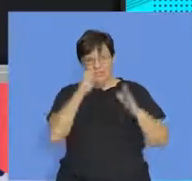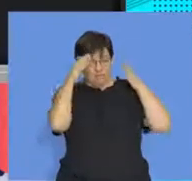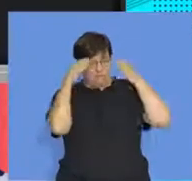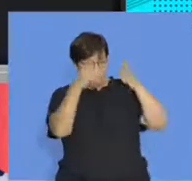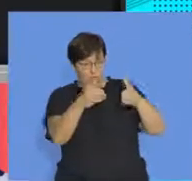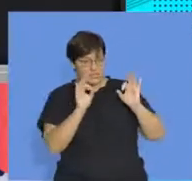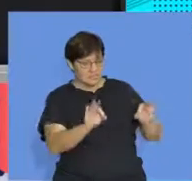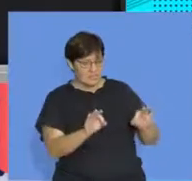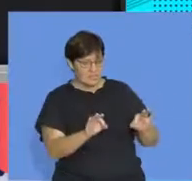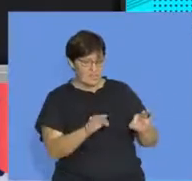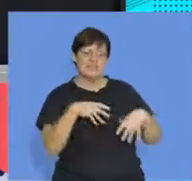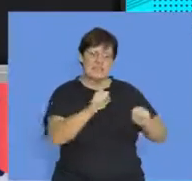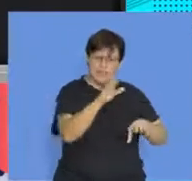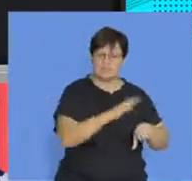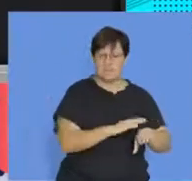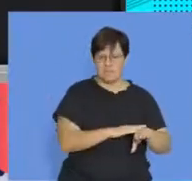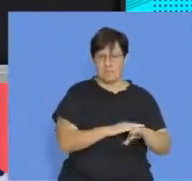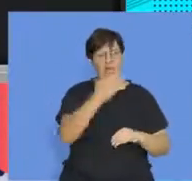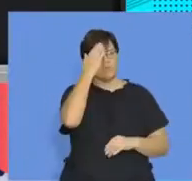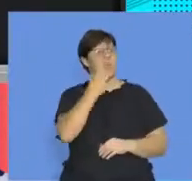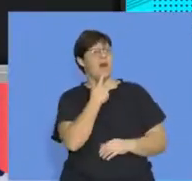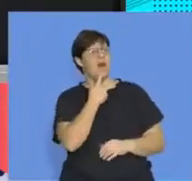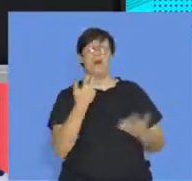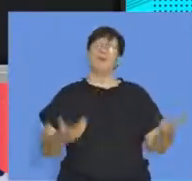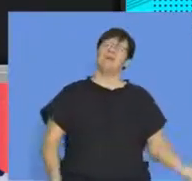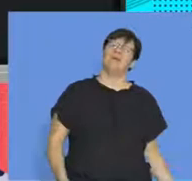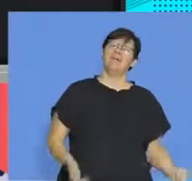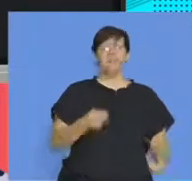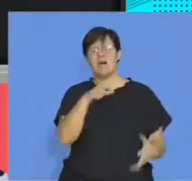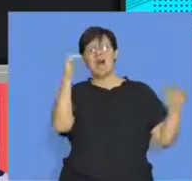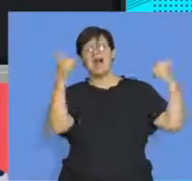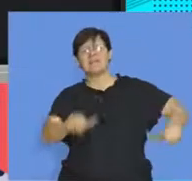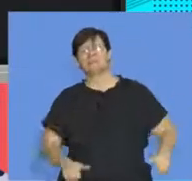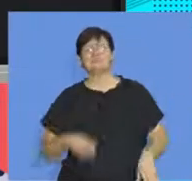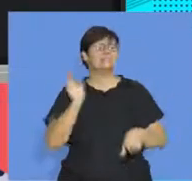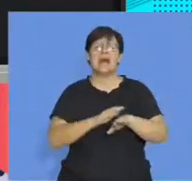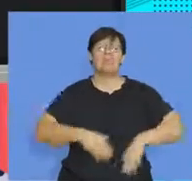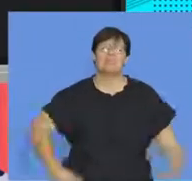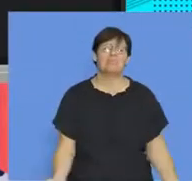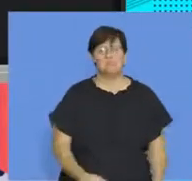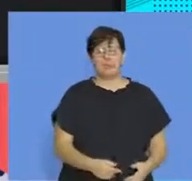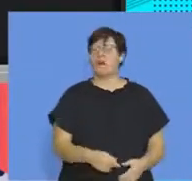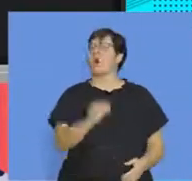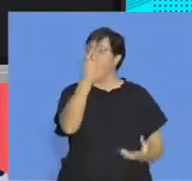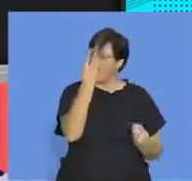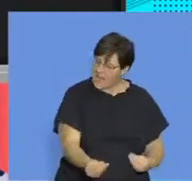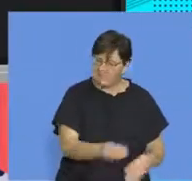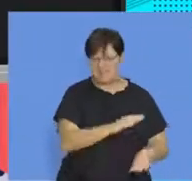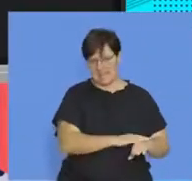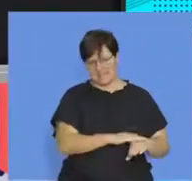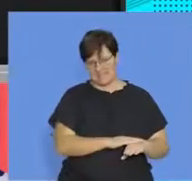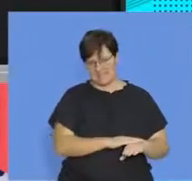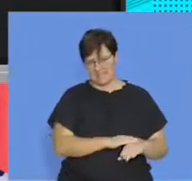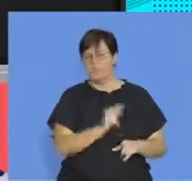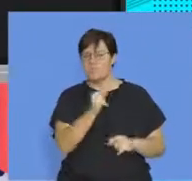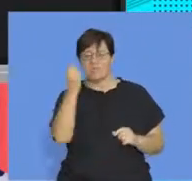remember, by paying attention, taking your time, and I know you're probably saying, but Mahesh, accounting, there's never time. There